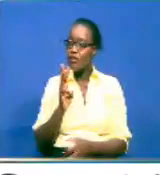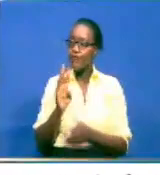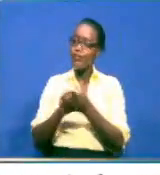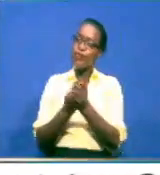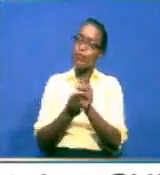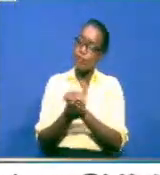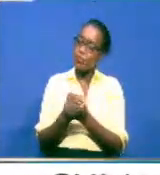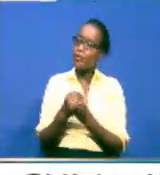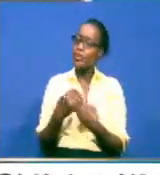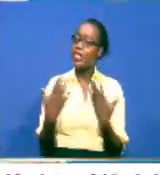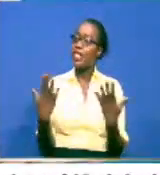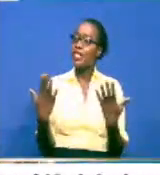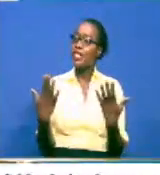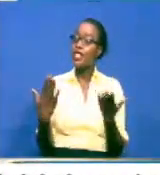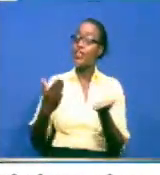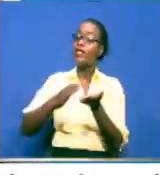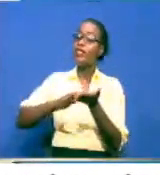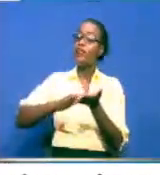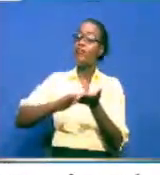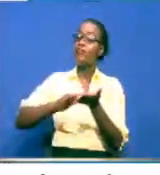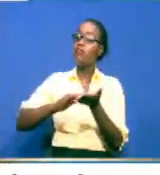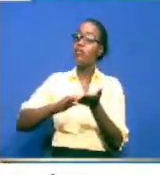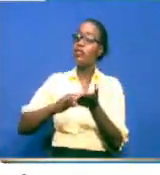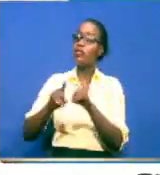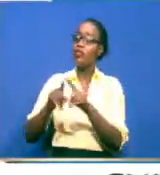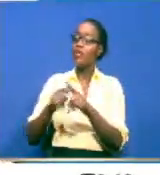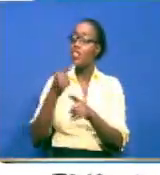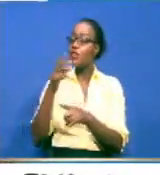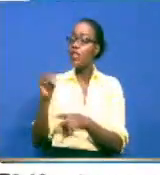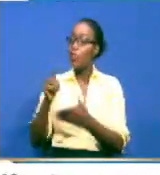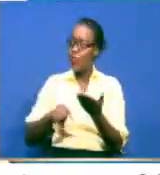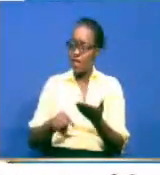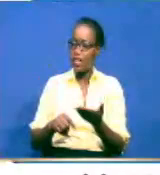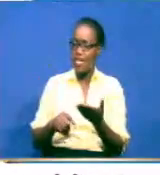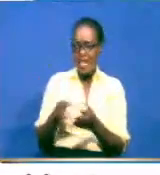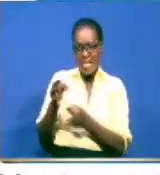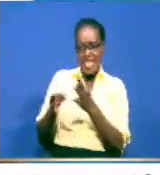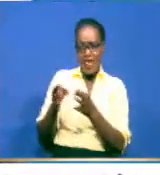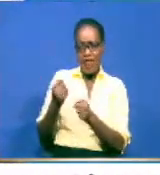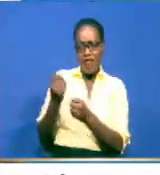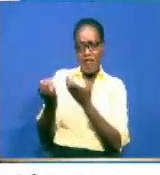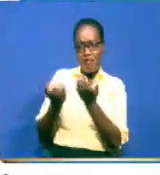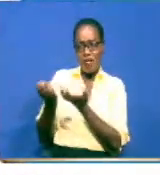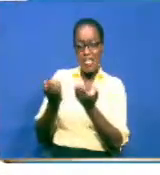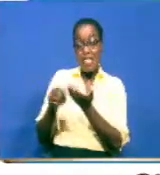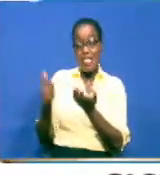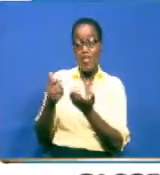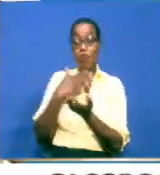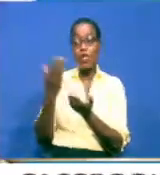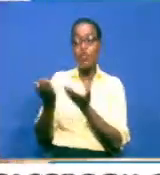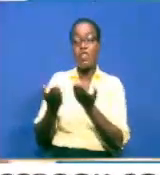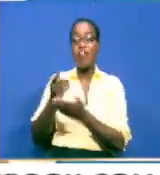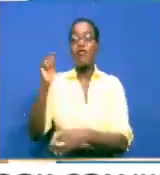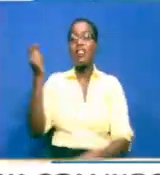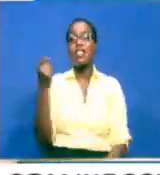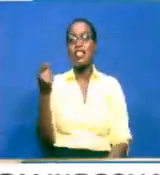a water tank mm-hmm. and some soaps for washing. And I told them, if you do any business and you want to serve Kenyans, you must start